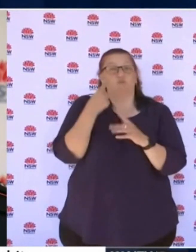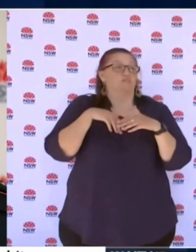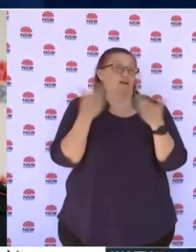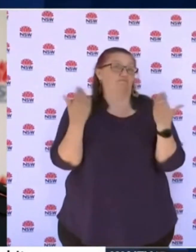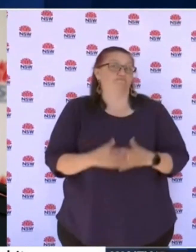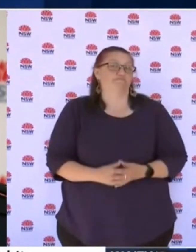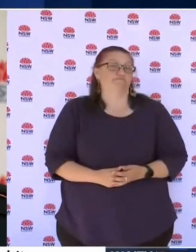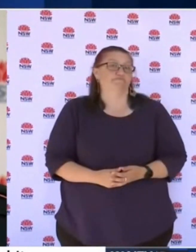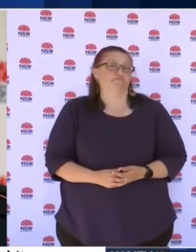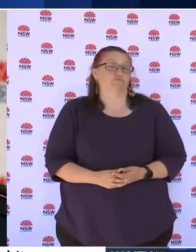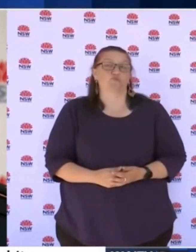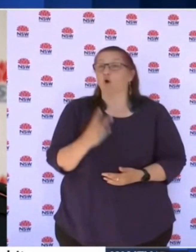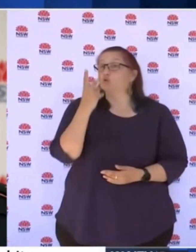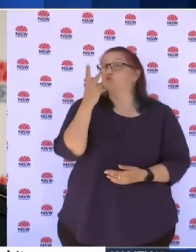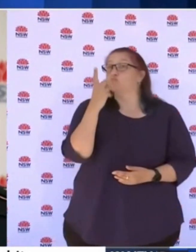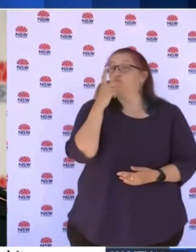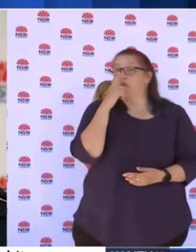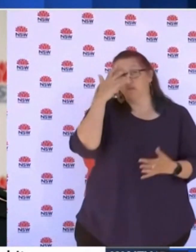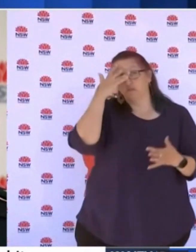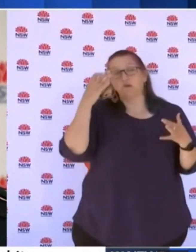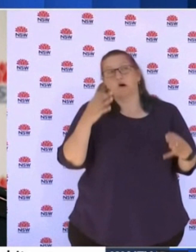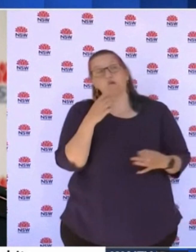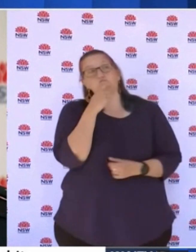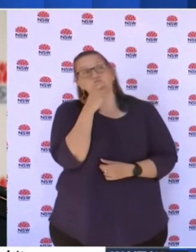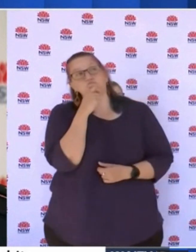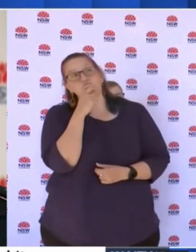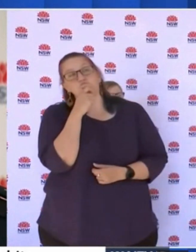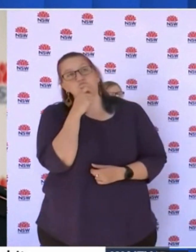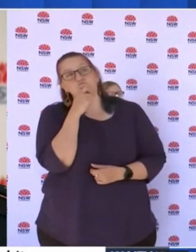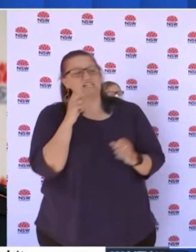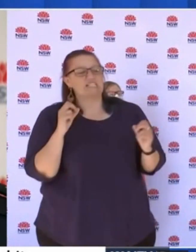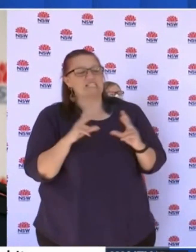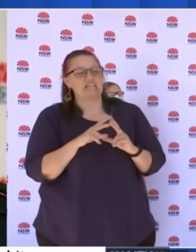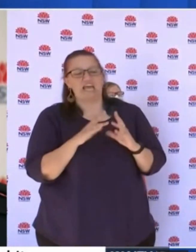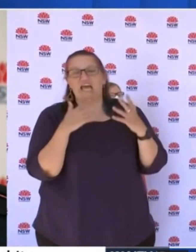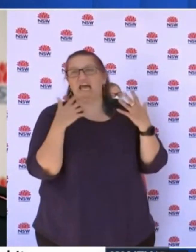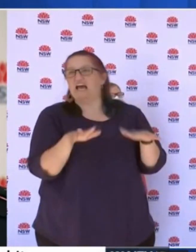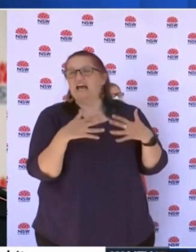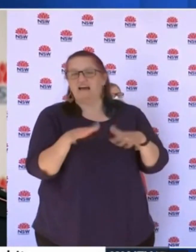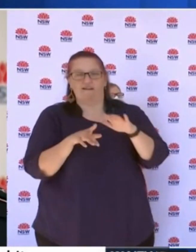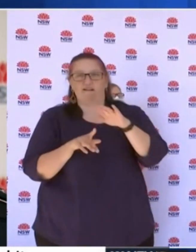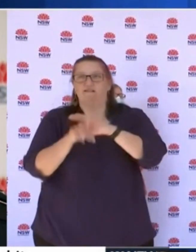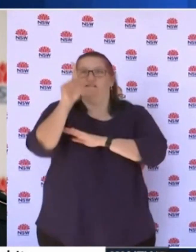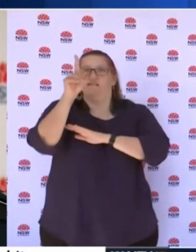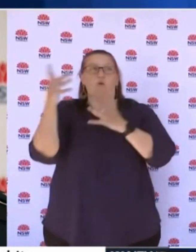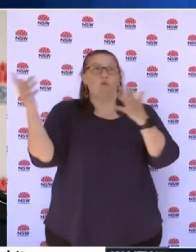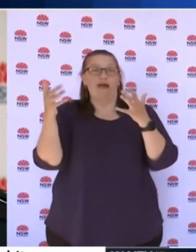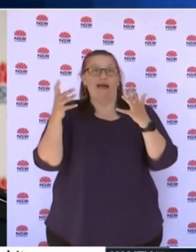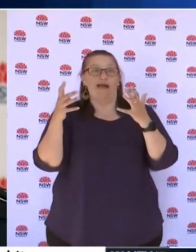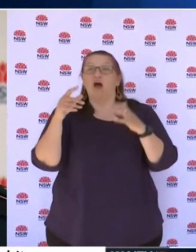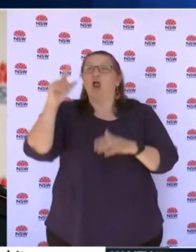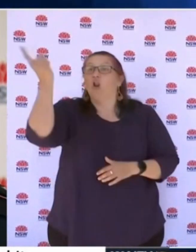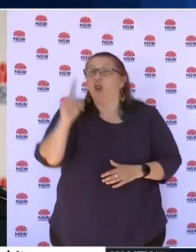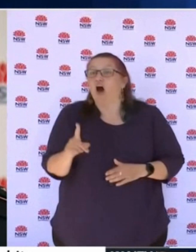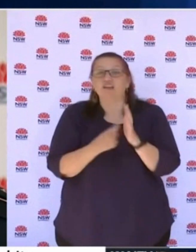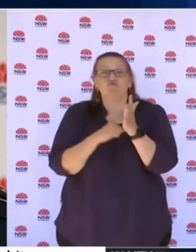two people who decided they would leave Greater Sydney and travel along the north coast across to Lightning Ridge, Inverell, through